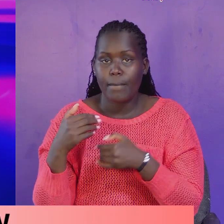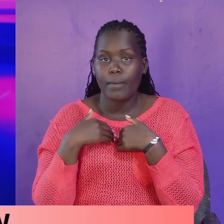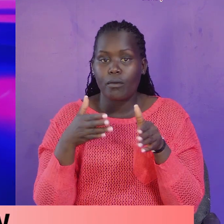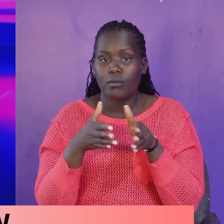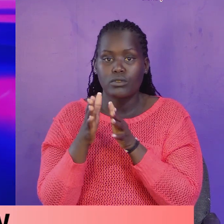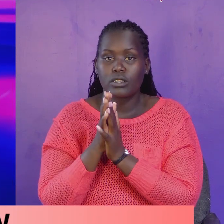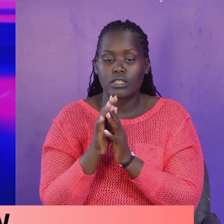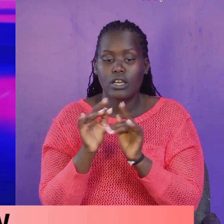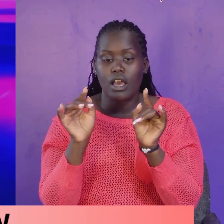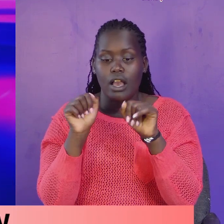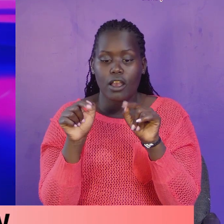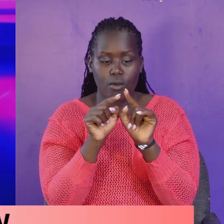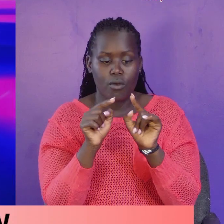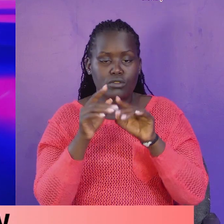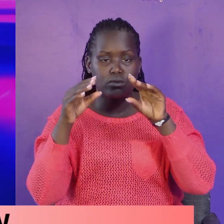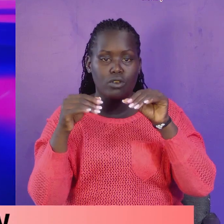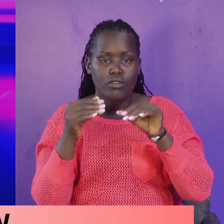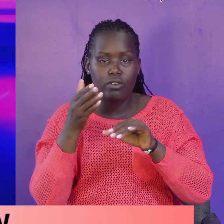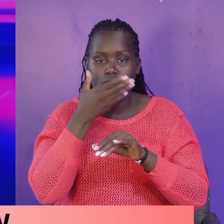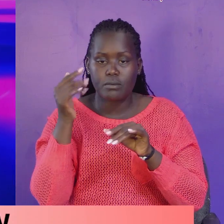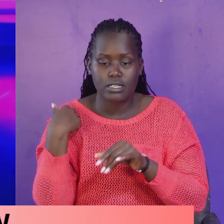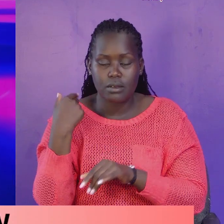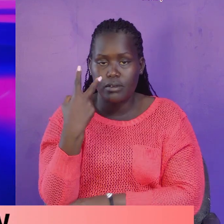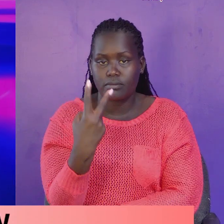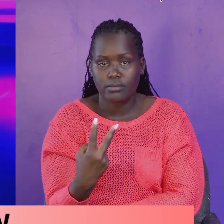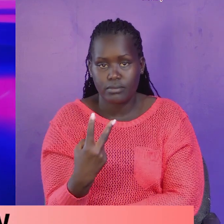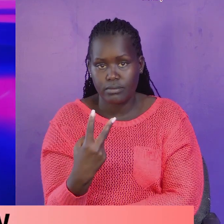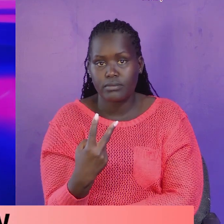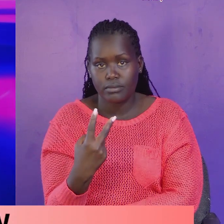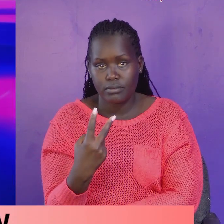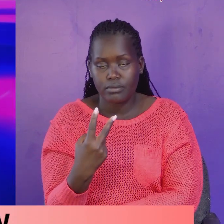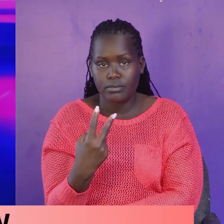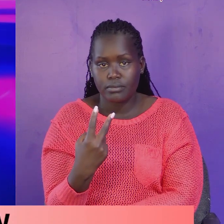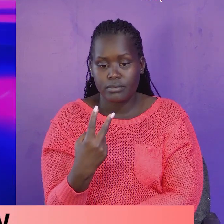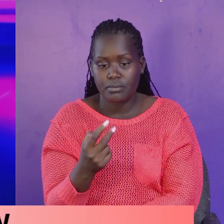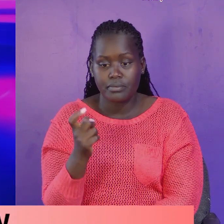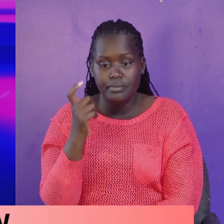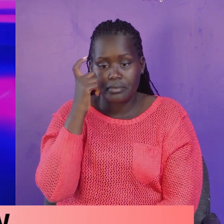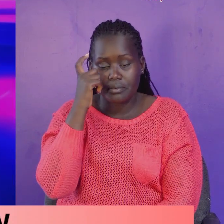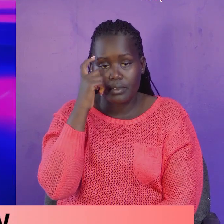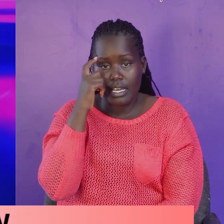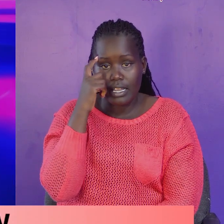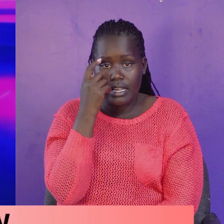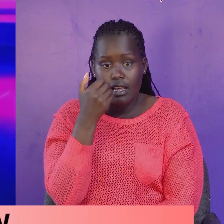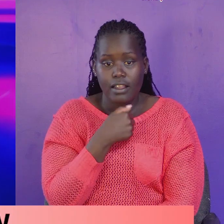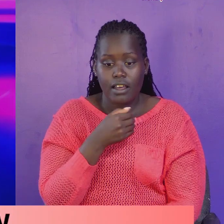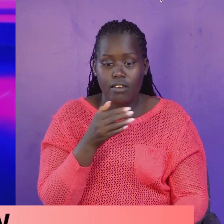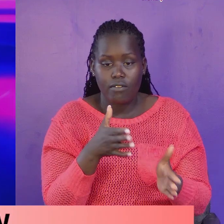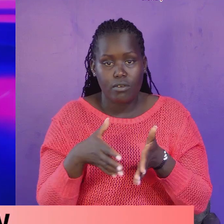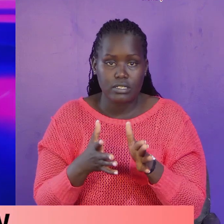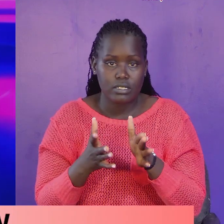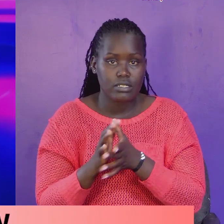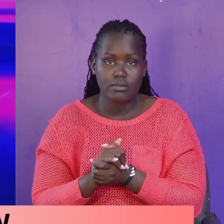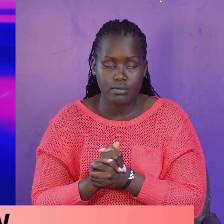also qualify as the best number 2. Yeah. So I think they still have a chance. They